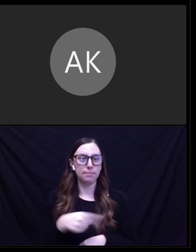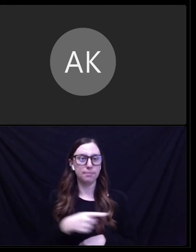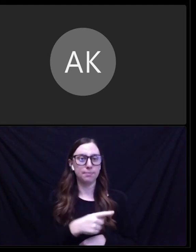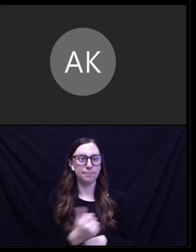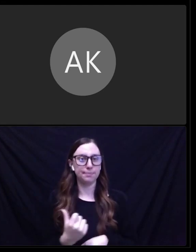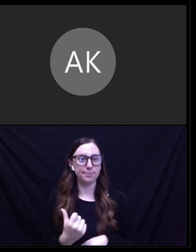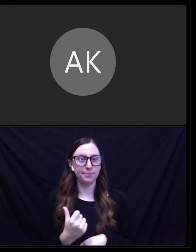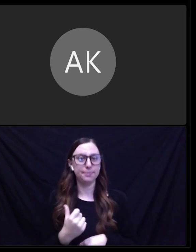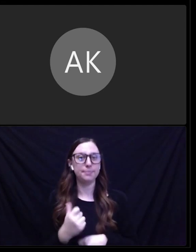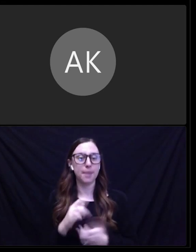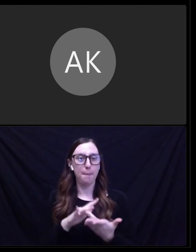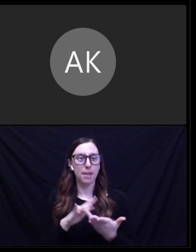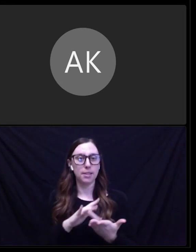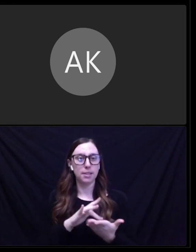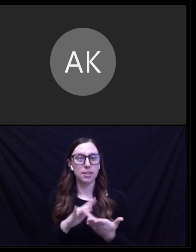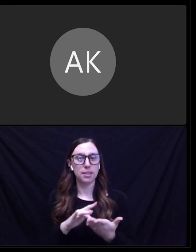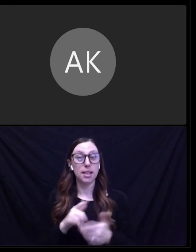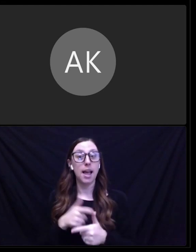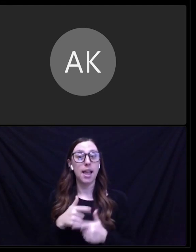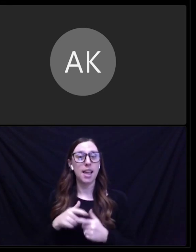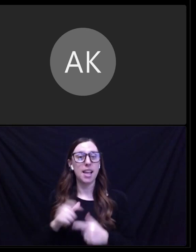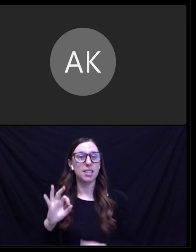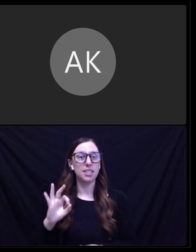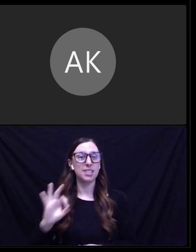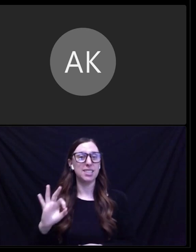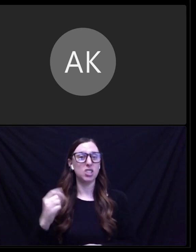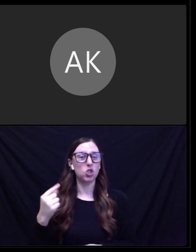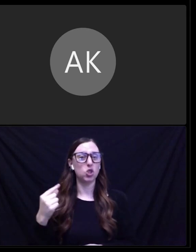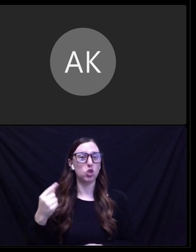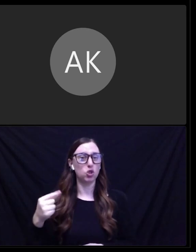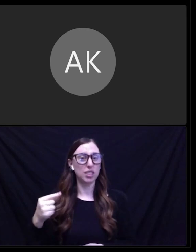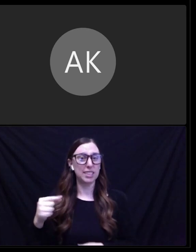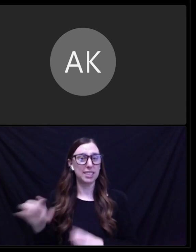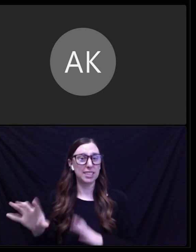directional buttons. And then you have your big green selection button.